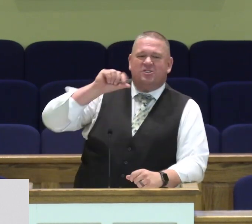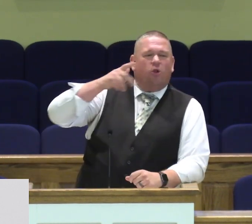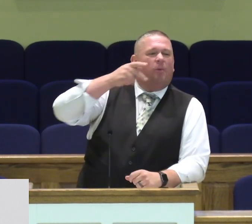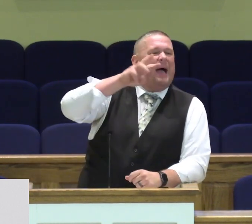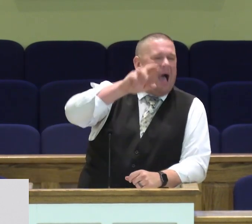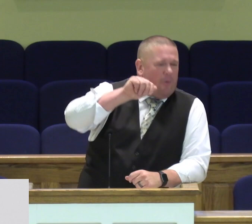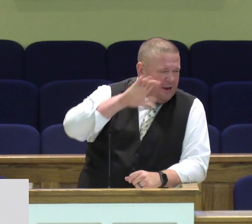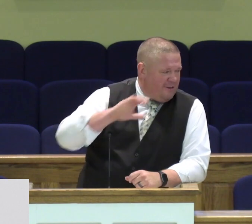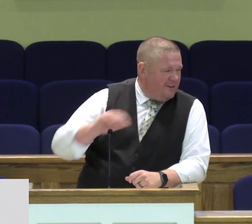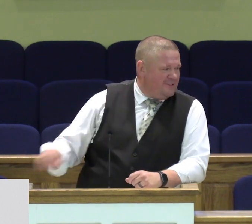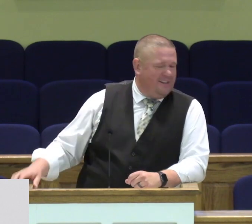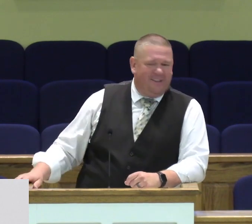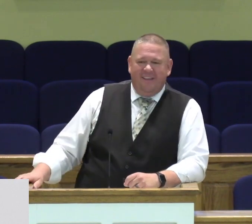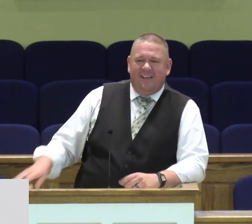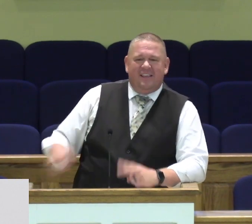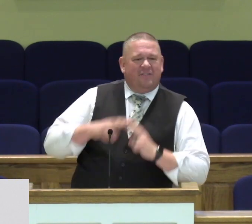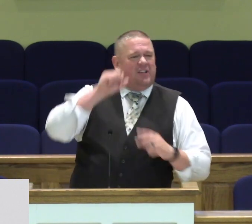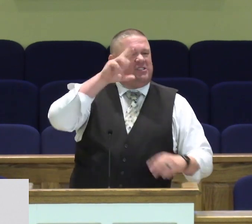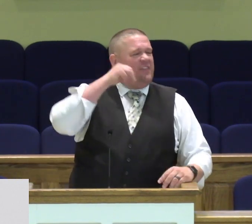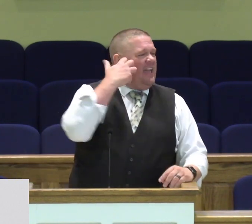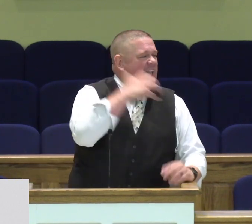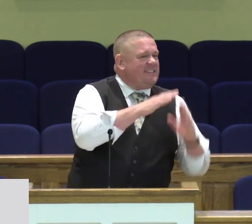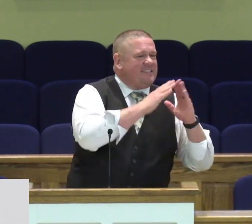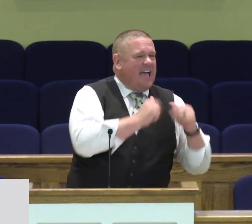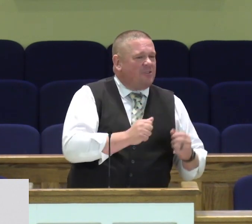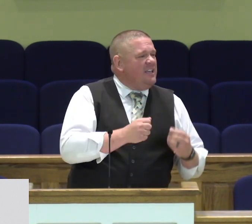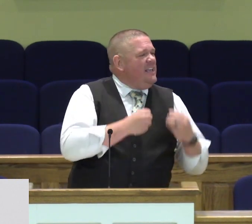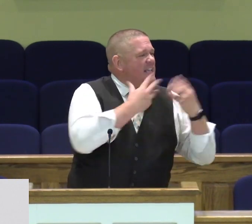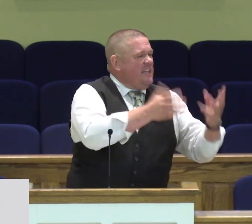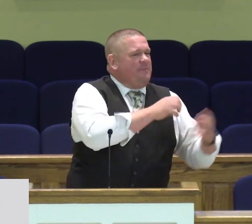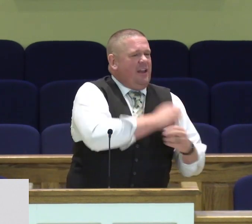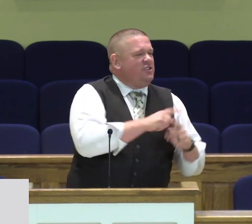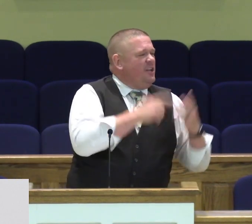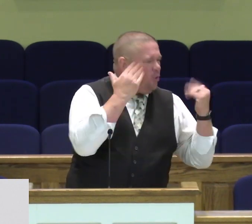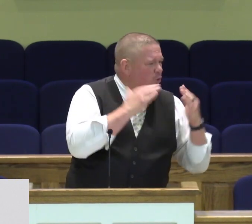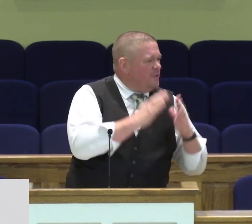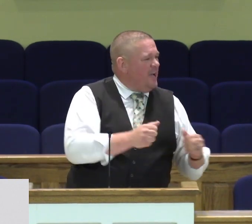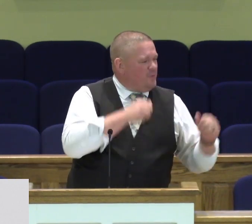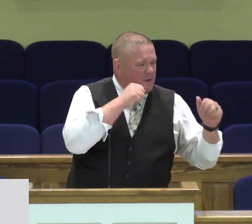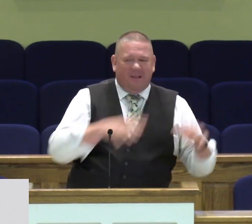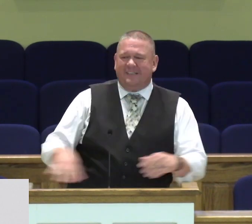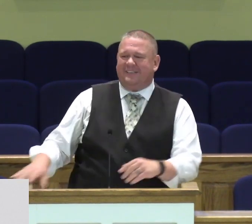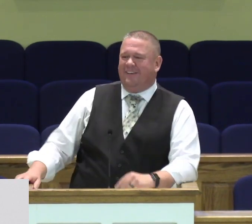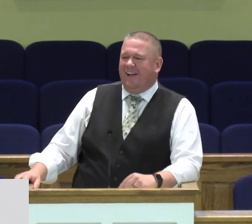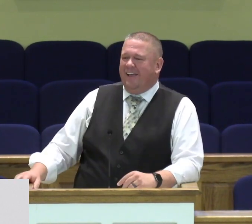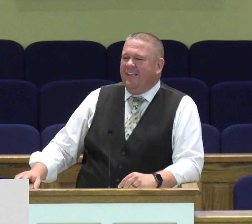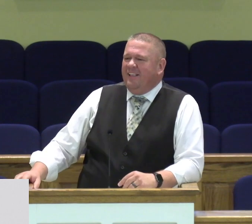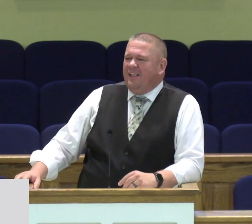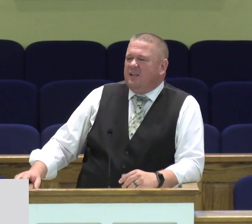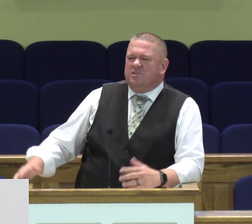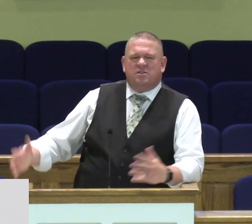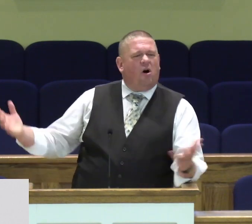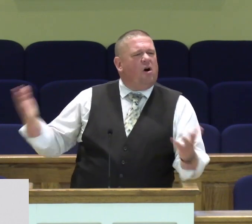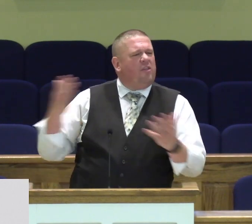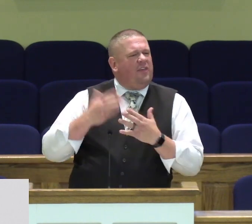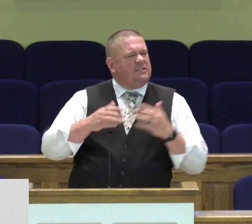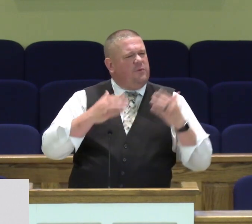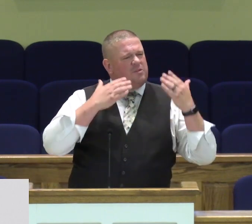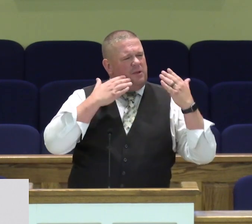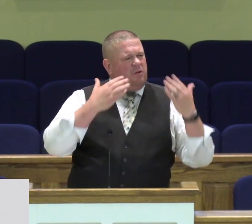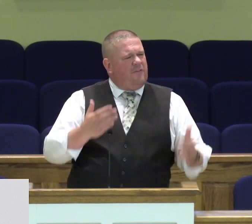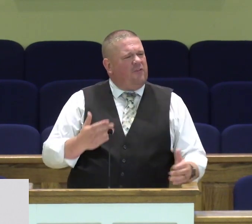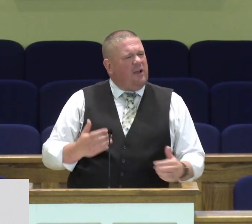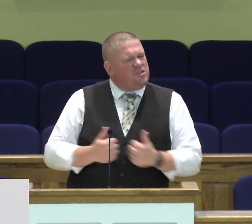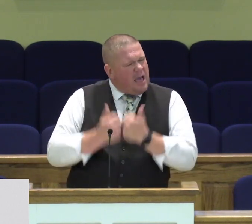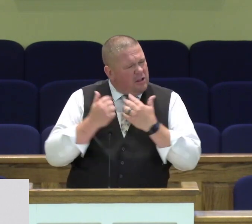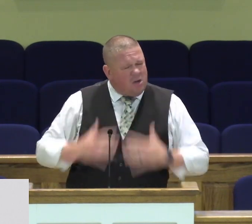He has solar-powered air conditioning. The very sun that heats his house is giving the energy to cool his house. What a blessing, right? Just all the things that we